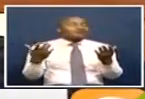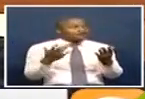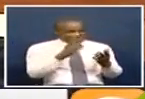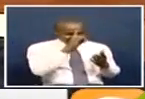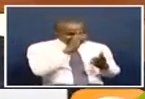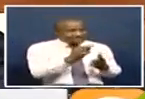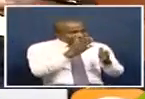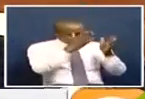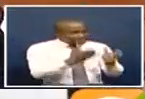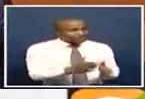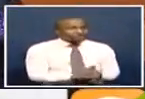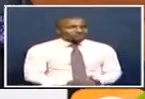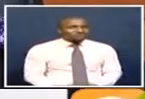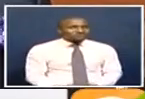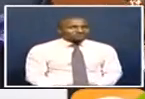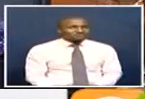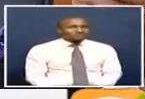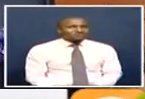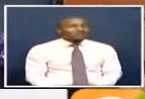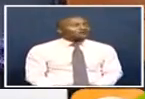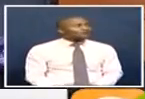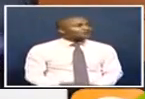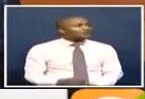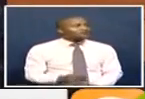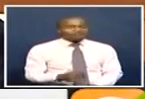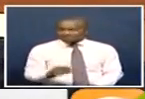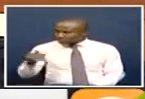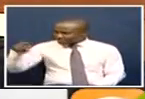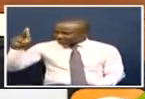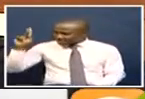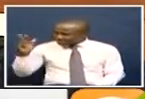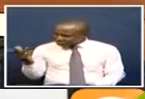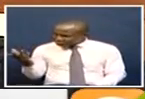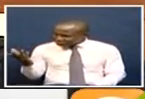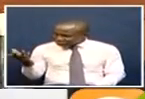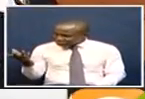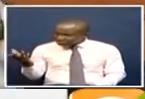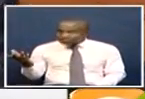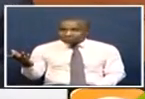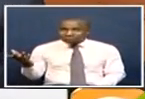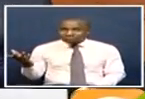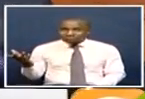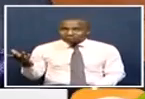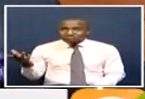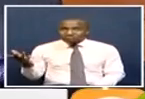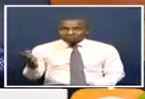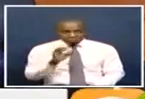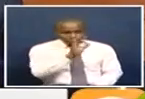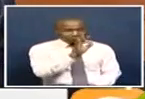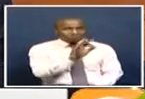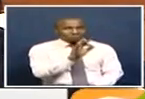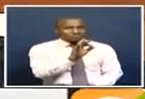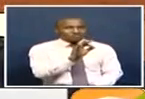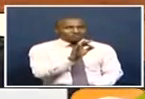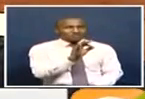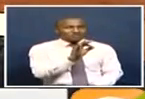person. Is it Peter Kenneth? Not a political friend, not a party friend. Is it Peter Kenneth? Oh, that guy is bright. But you know, he has no